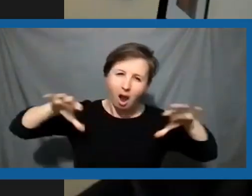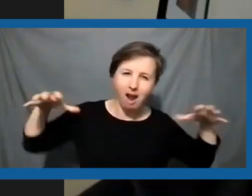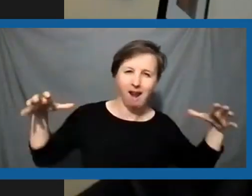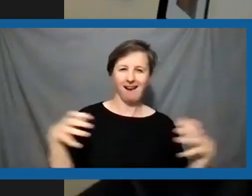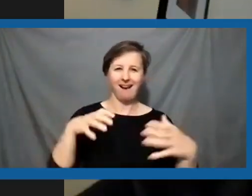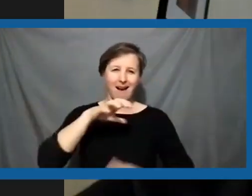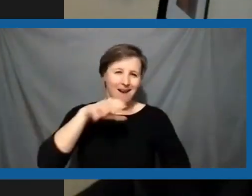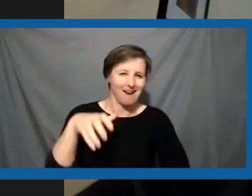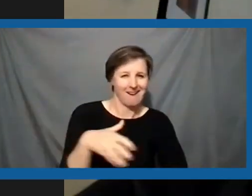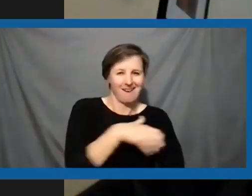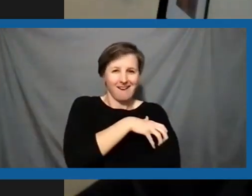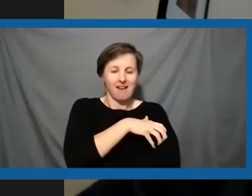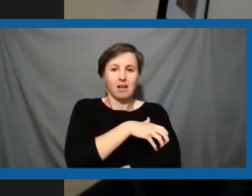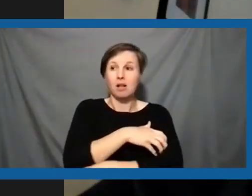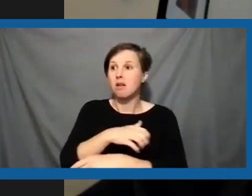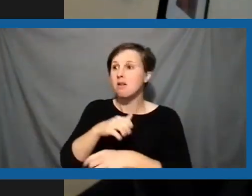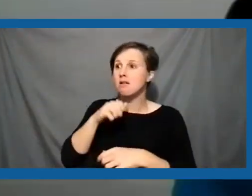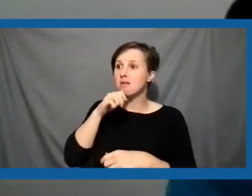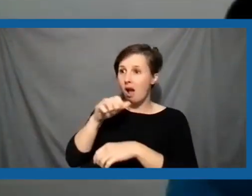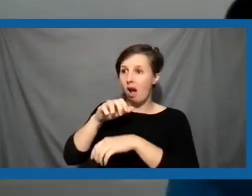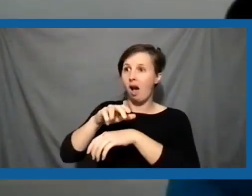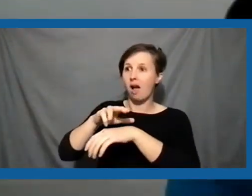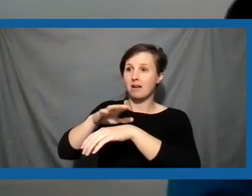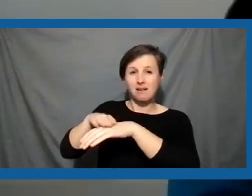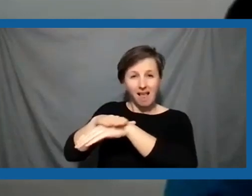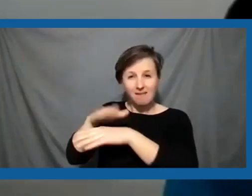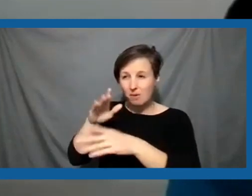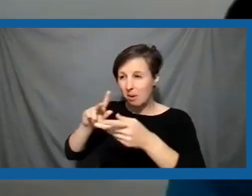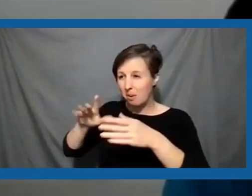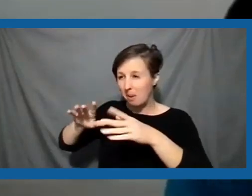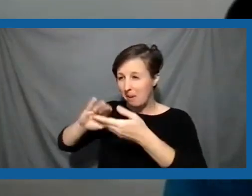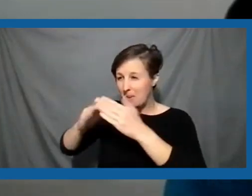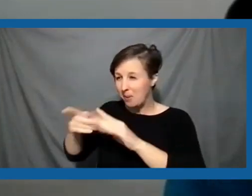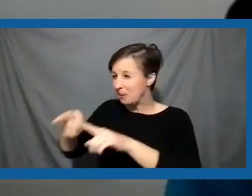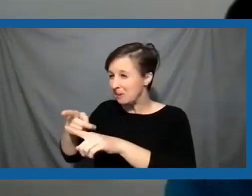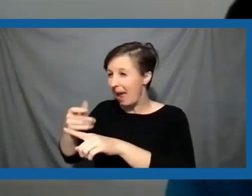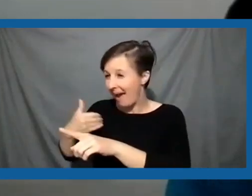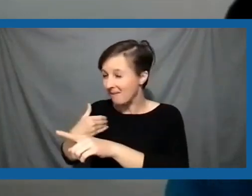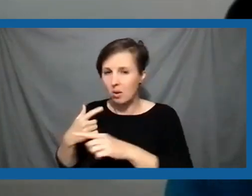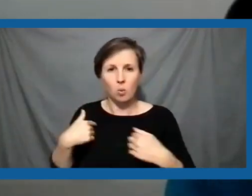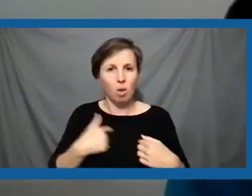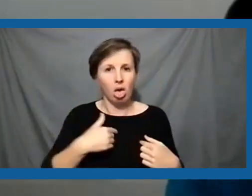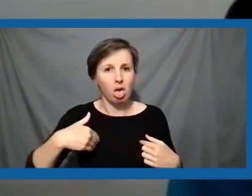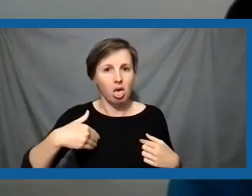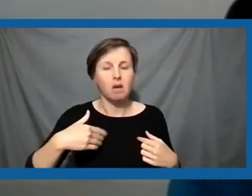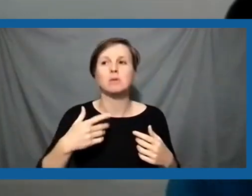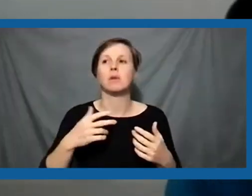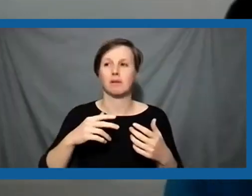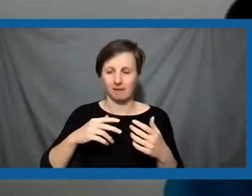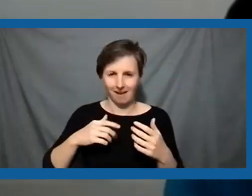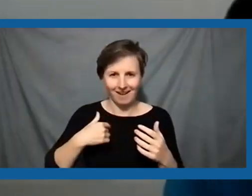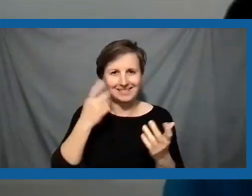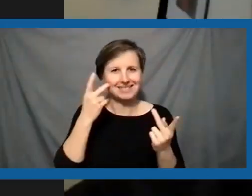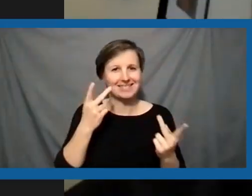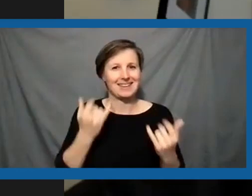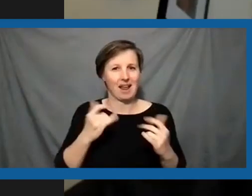Yes. I see the other non-native communities have it and we don't. That this is definitely the beginning of something. I can tell you that. So,